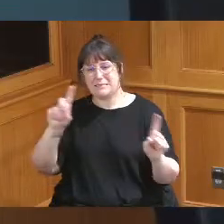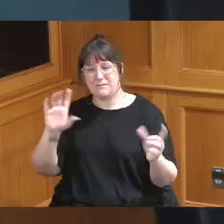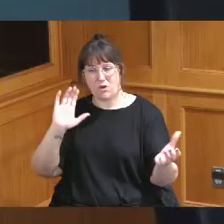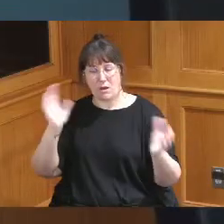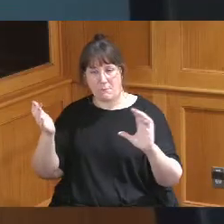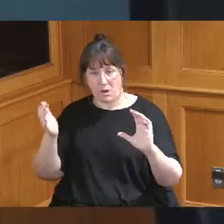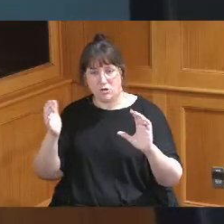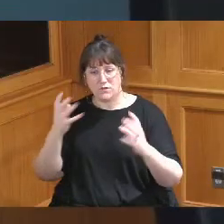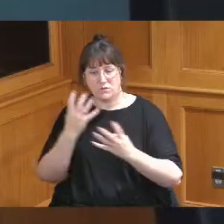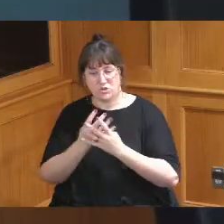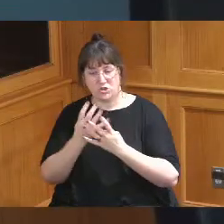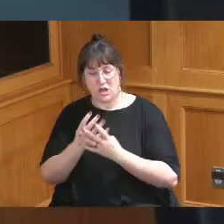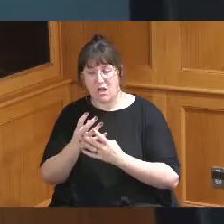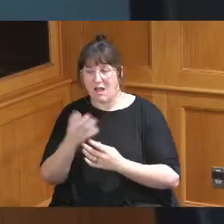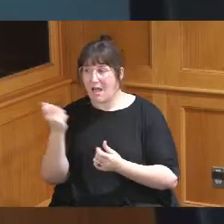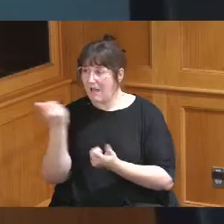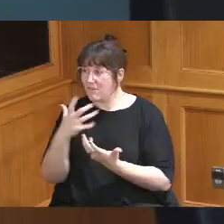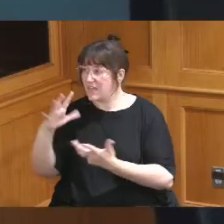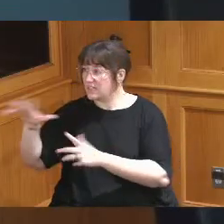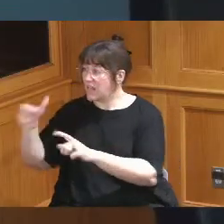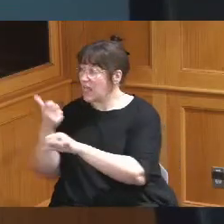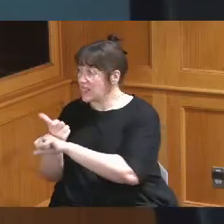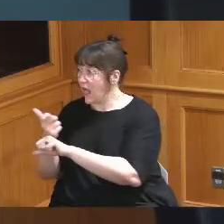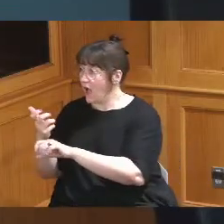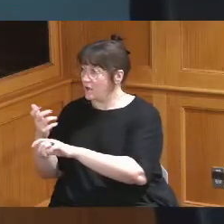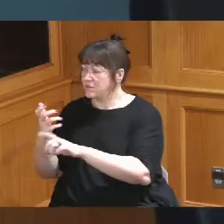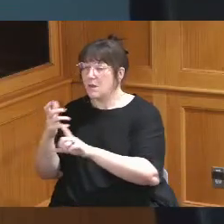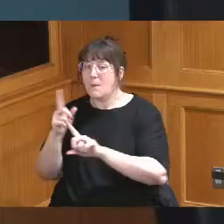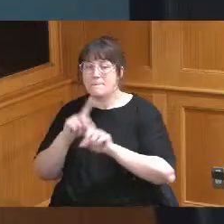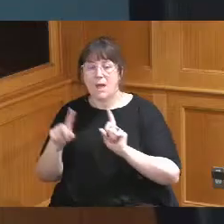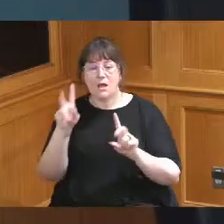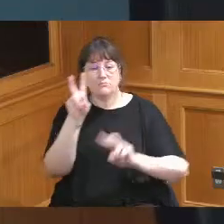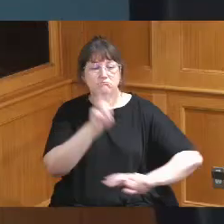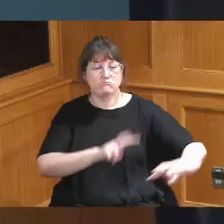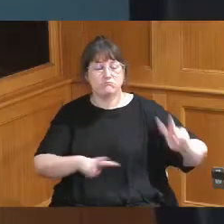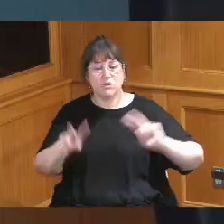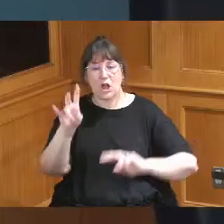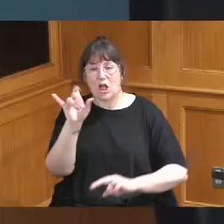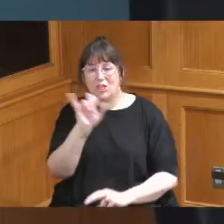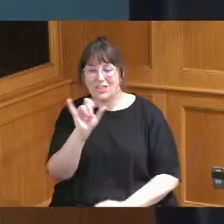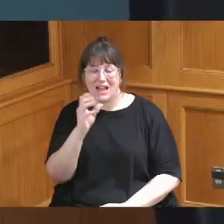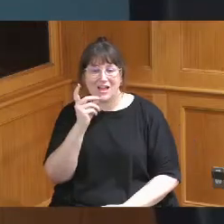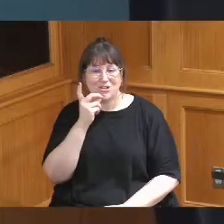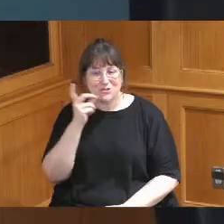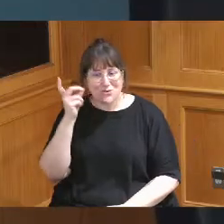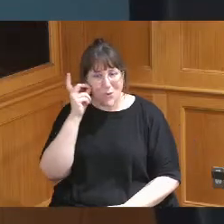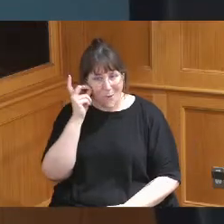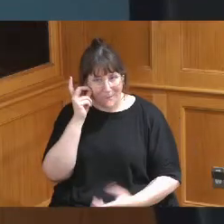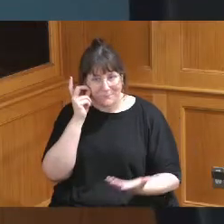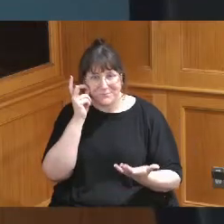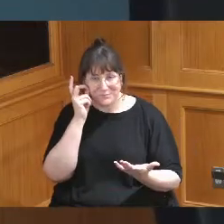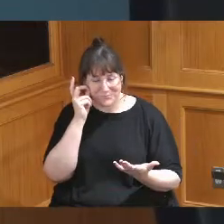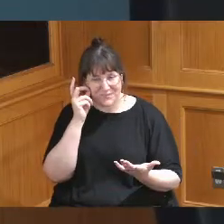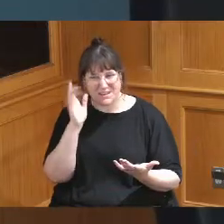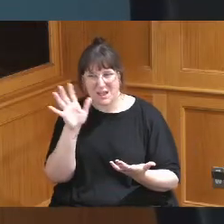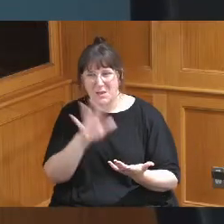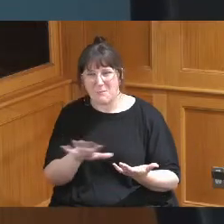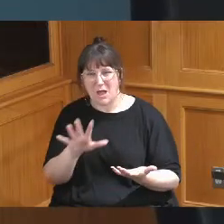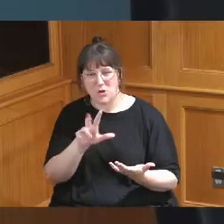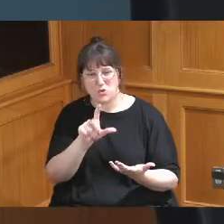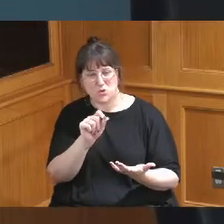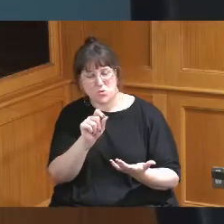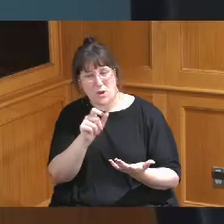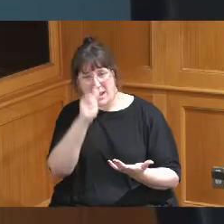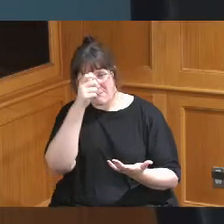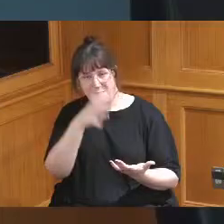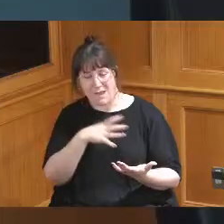where it's very lockdown oriented. This is a dormitory style setting, and there were probably 20 men in the pod